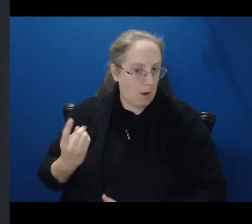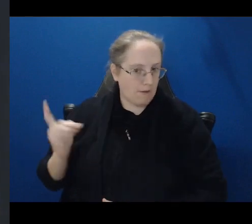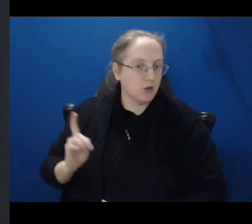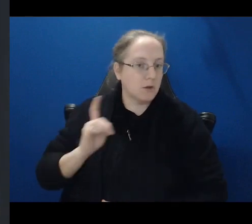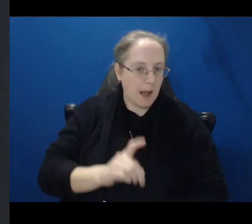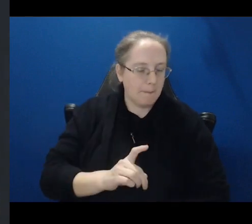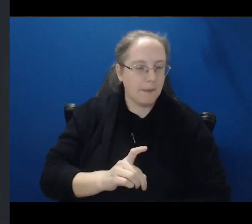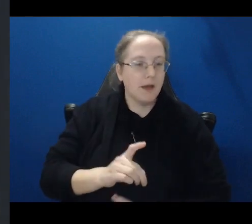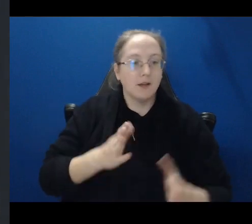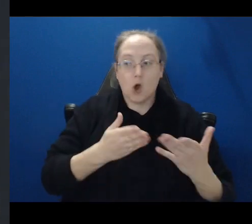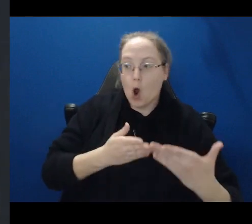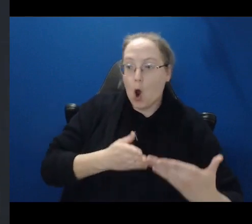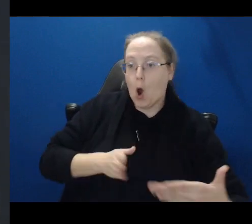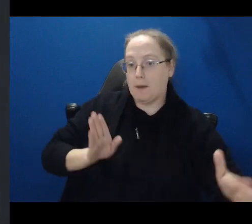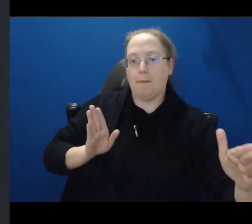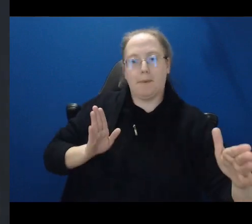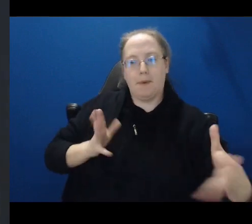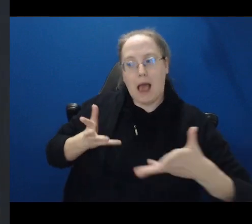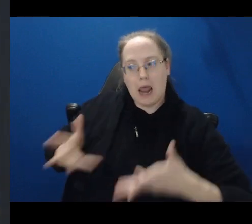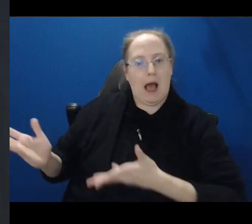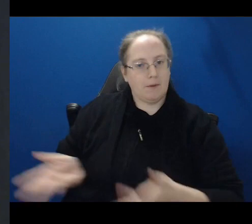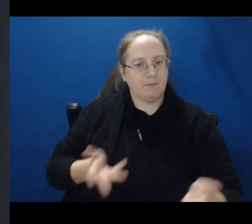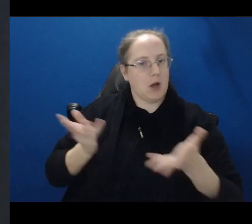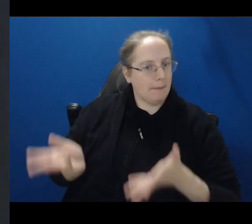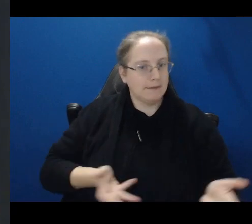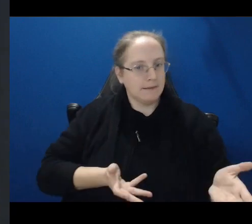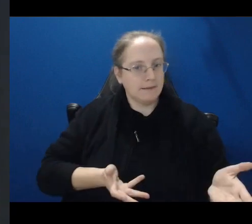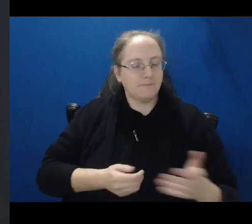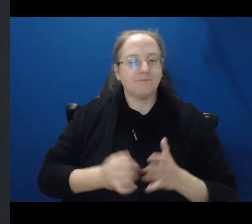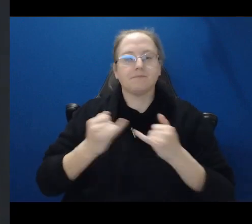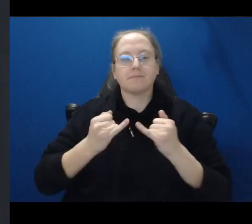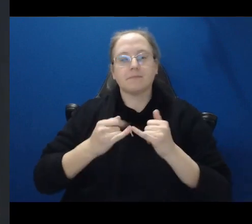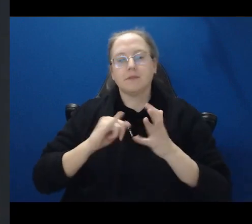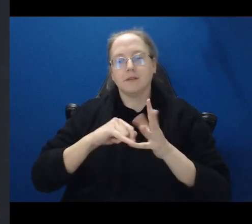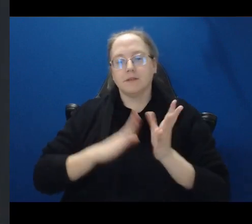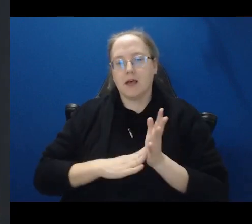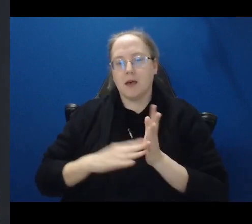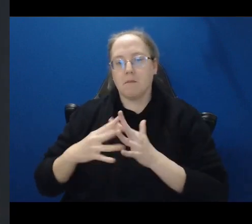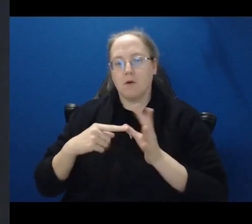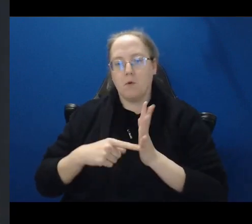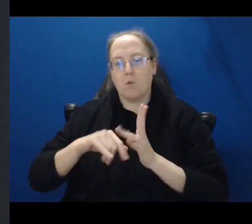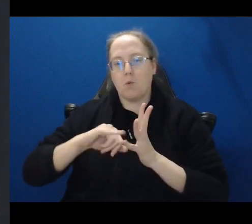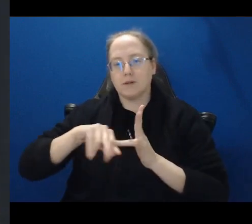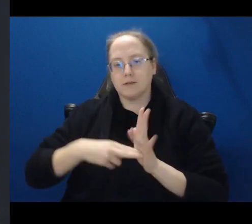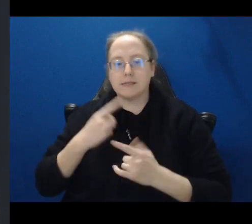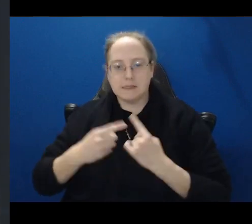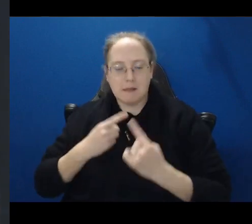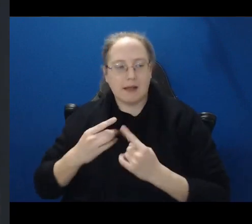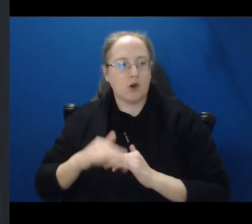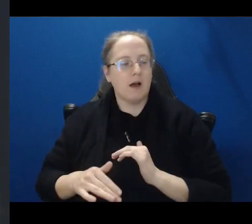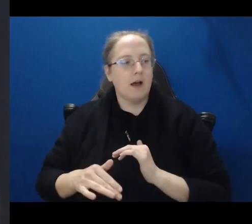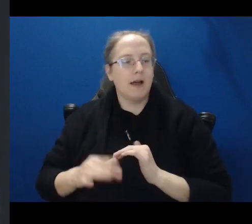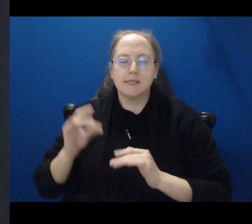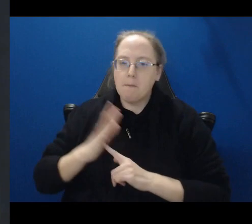gates, let them through. Uncle Sam Watson talked about how it was really important that the artists and musicians,